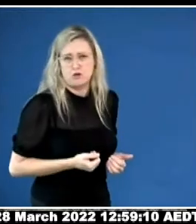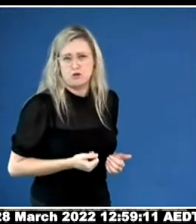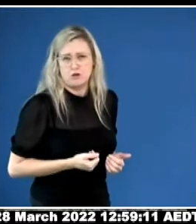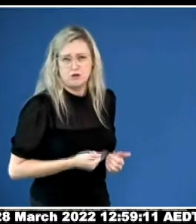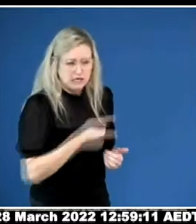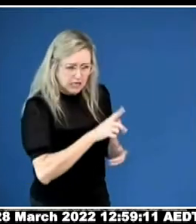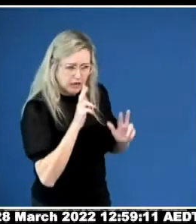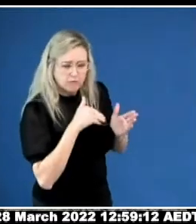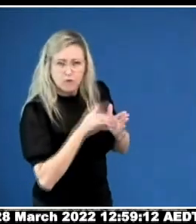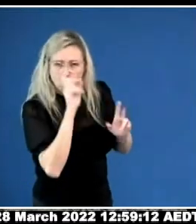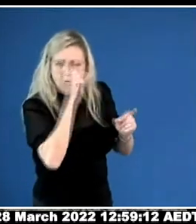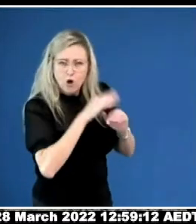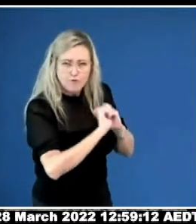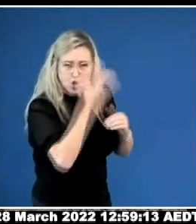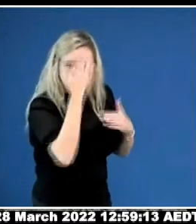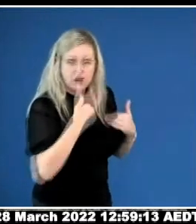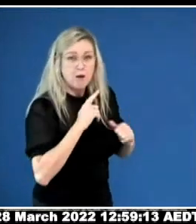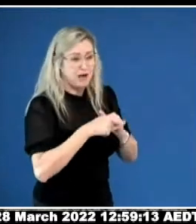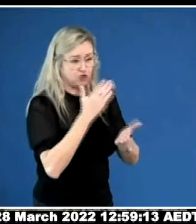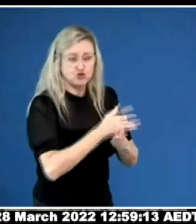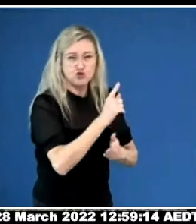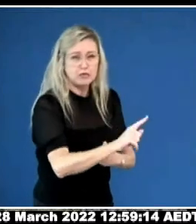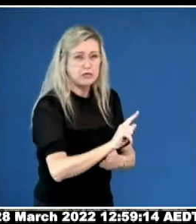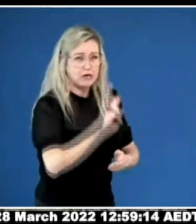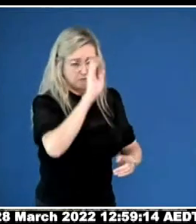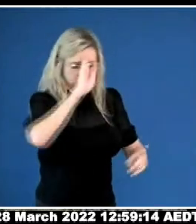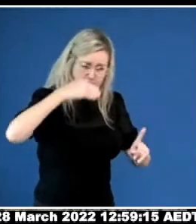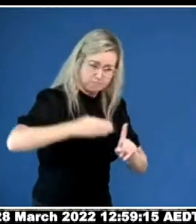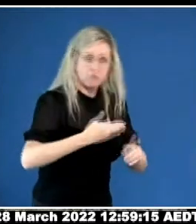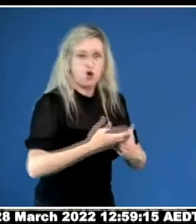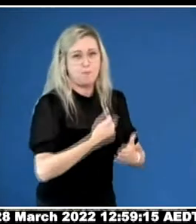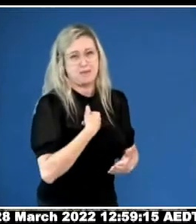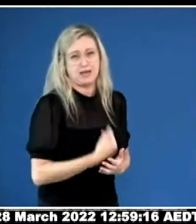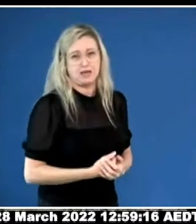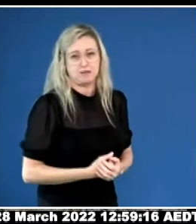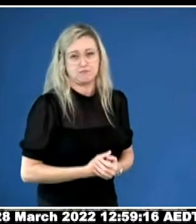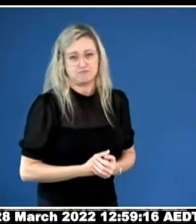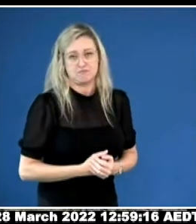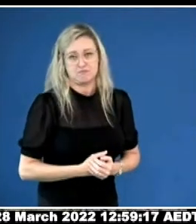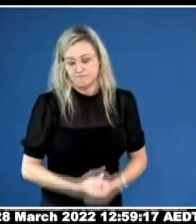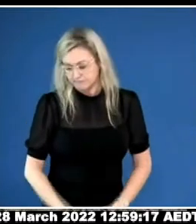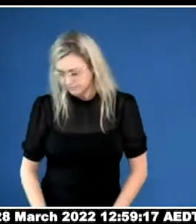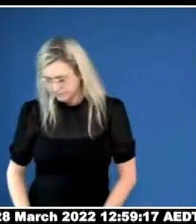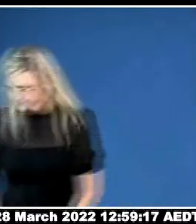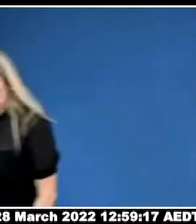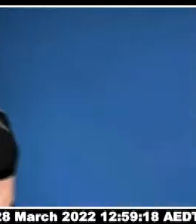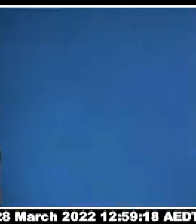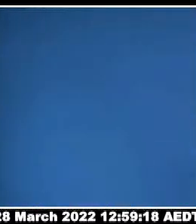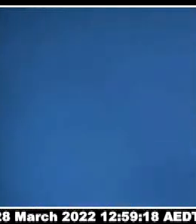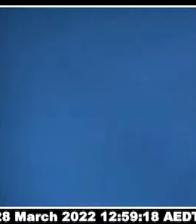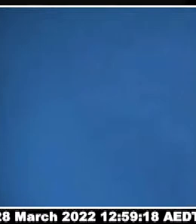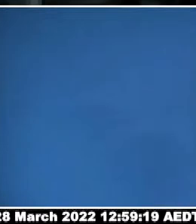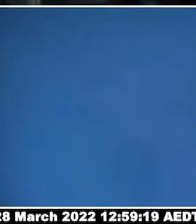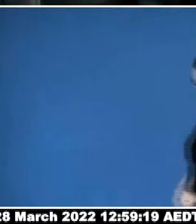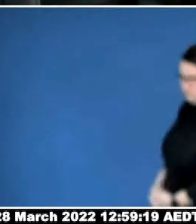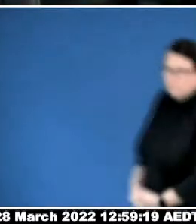was doing that as a punishment. Mm. Well, you said, he was harnessing the system, using it as a threat and